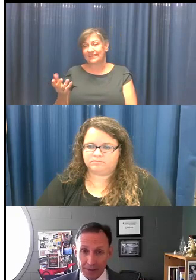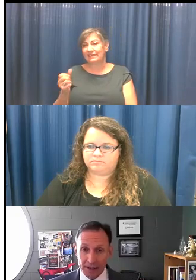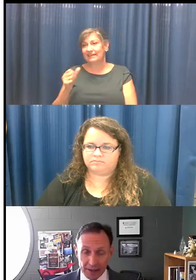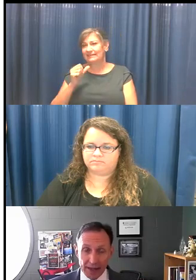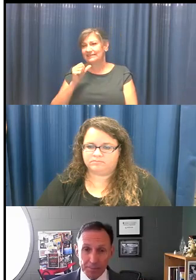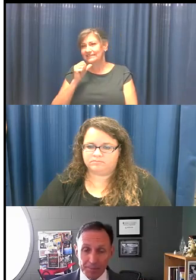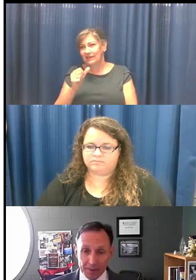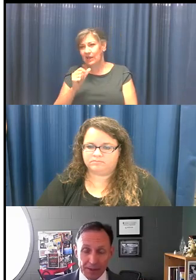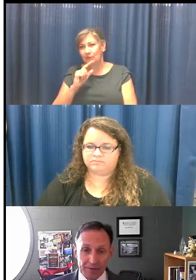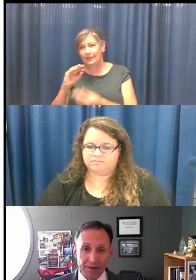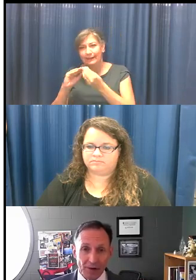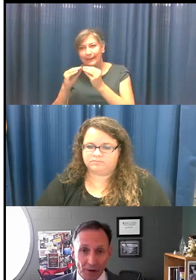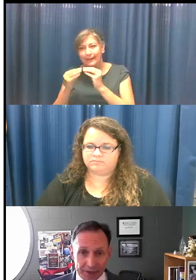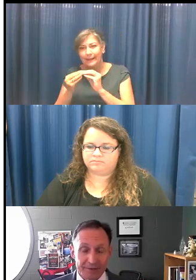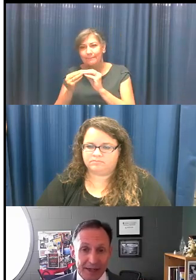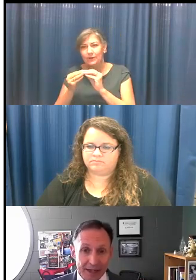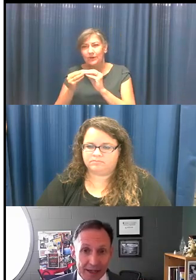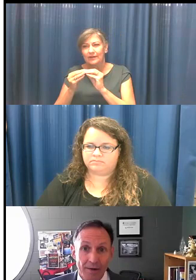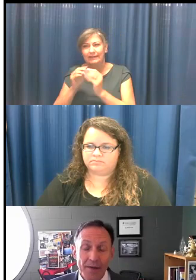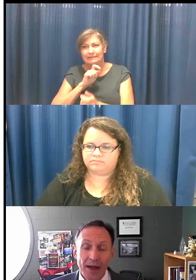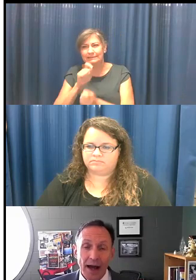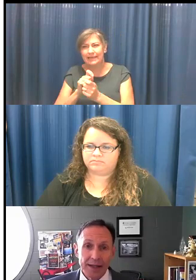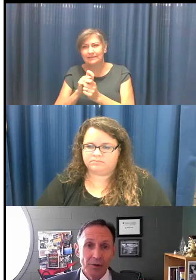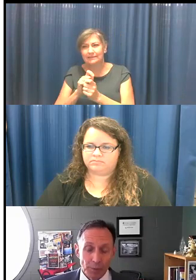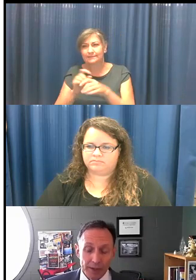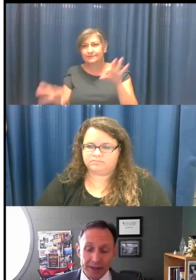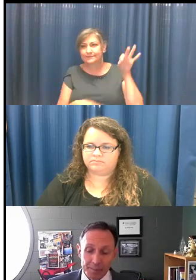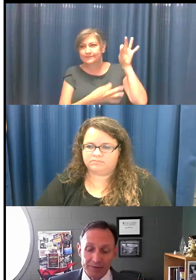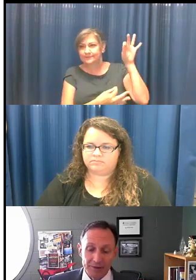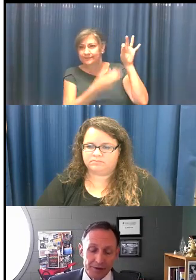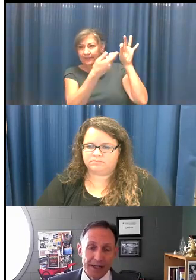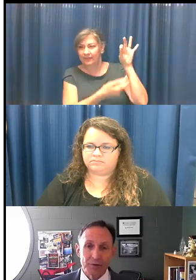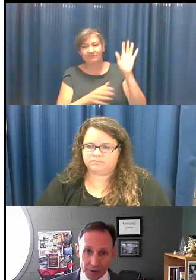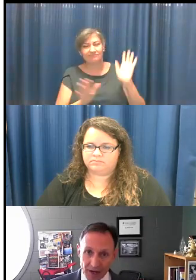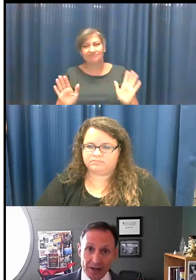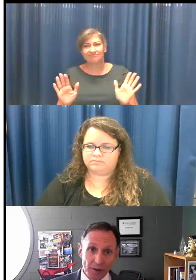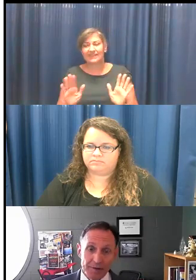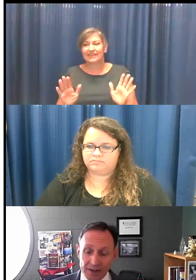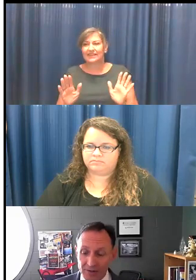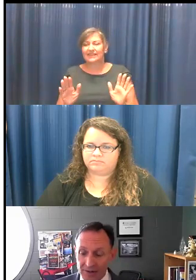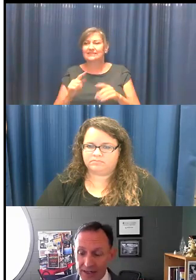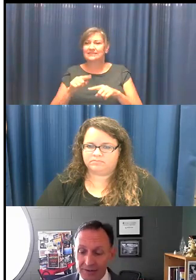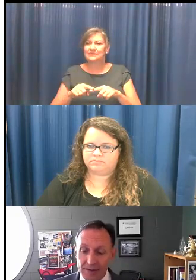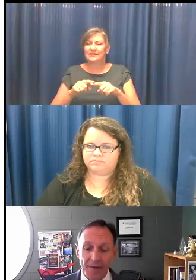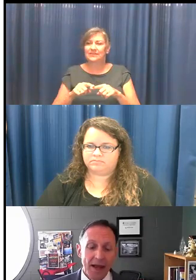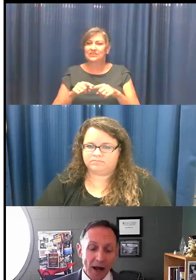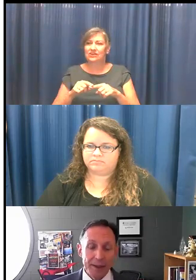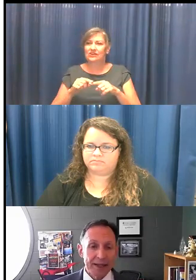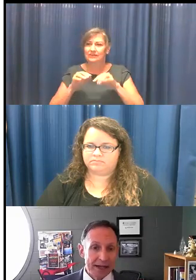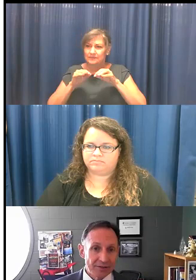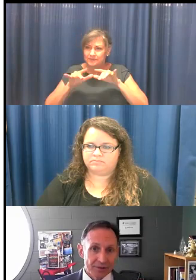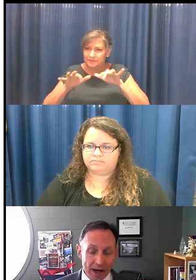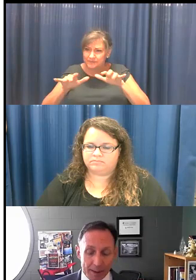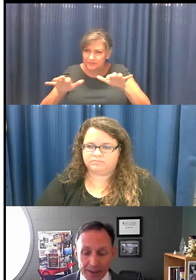number that they can put their finger on and say here. I think it really depends on the trajectory of the disease, how